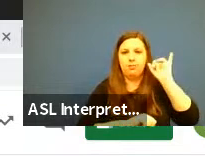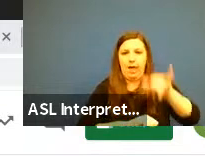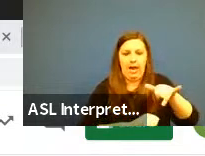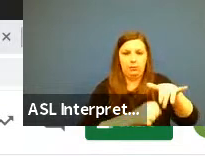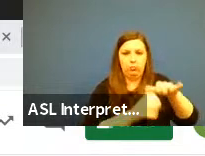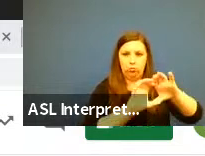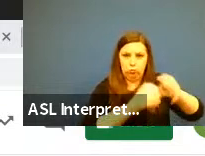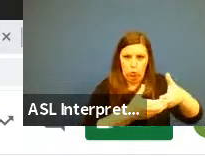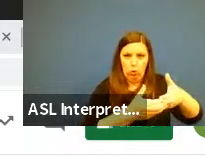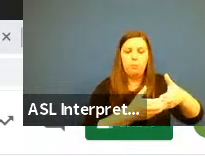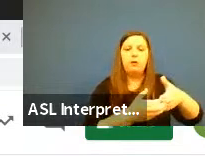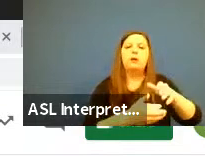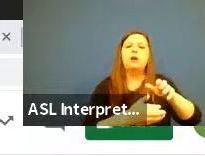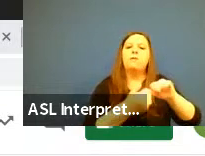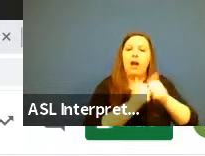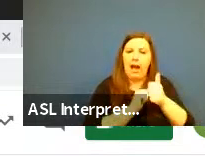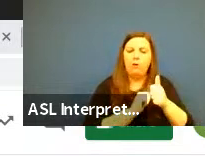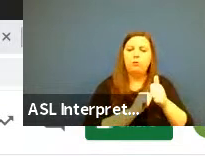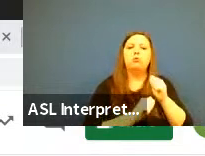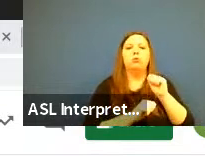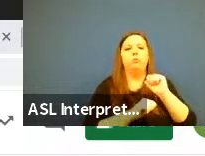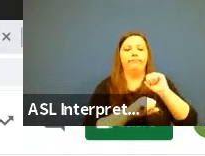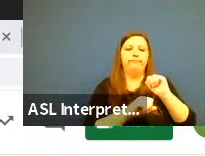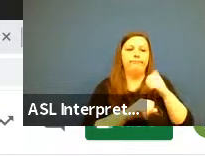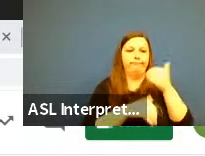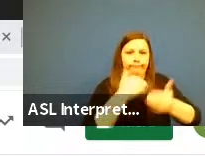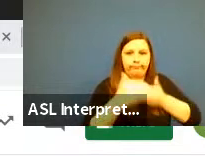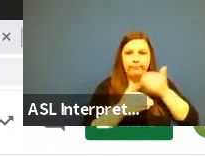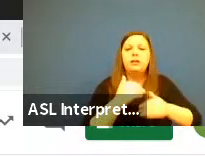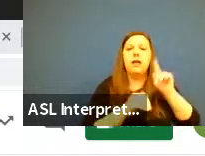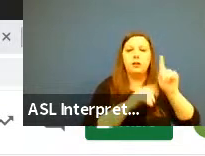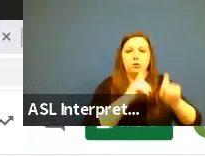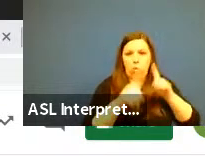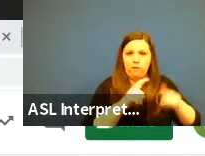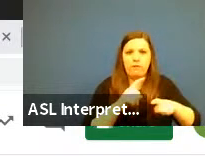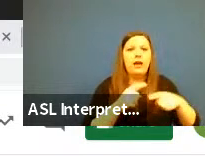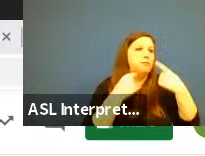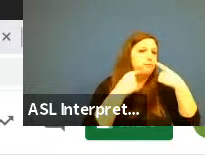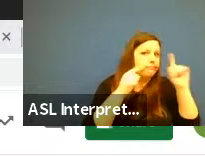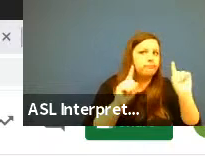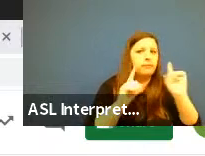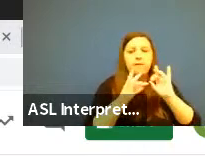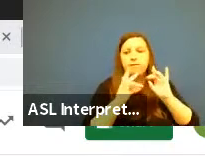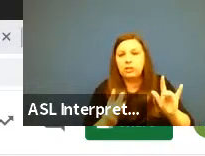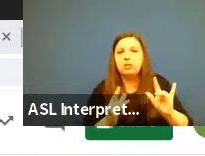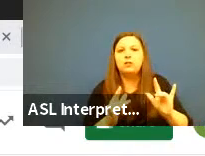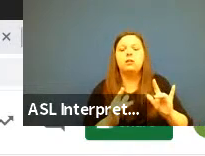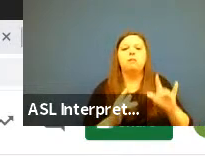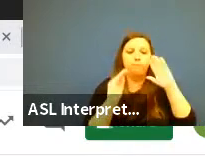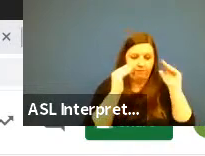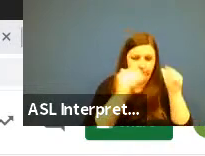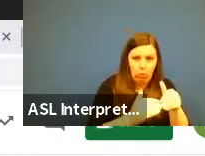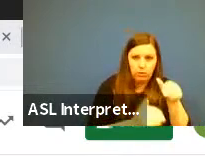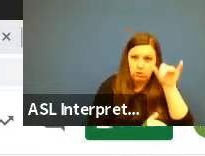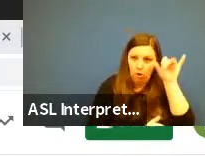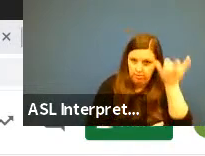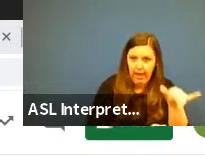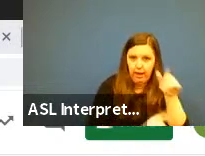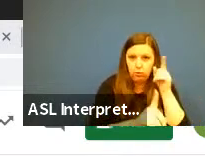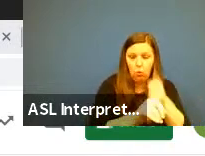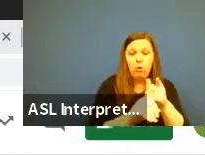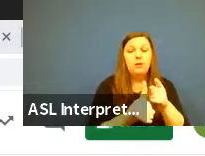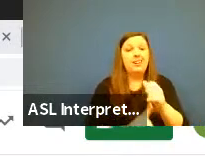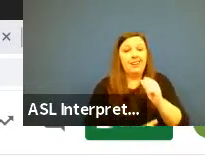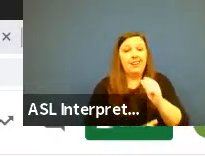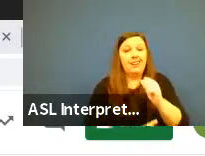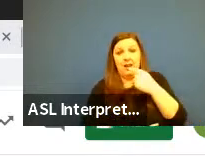and effectively. And I don't think we have to, well, and again, I'm not saying that the administration doesn't have a role